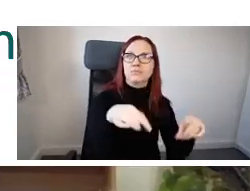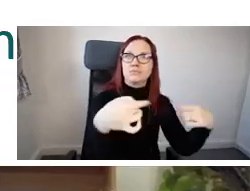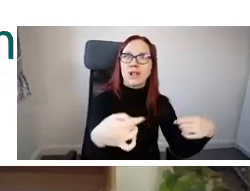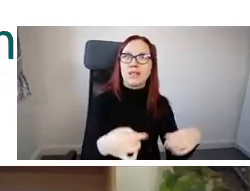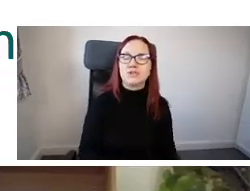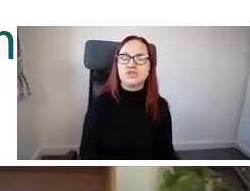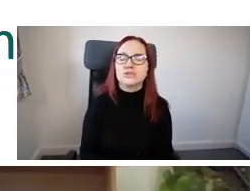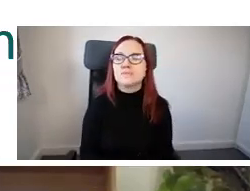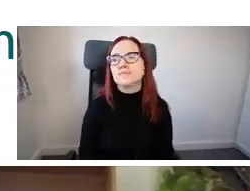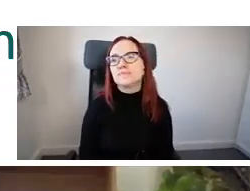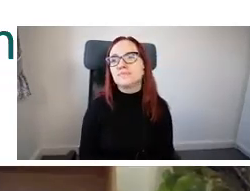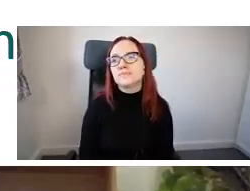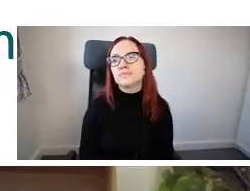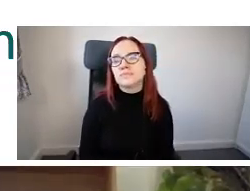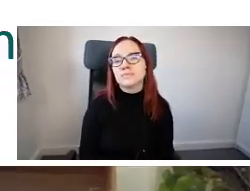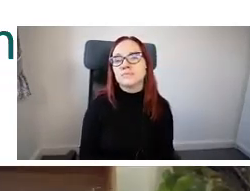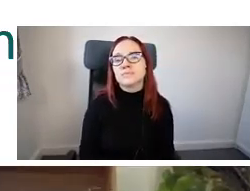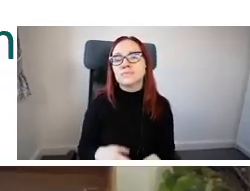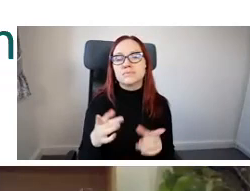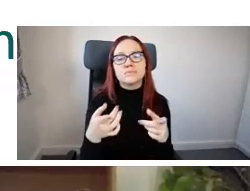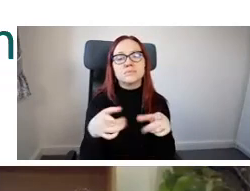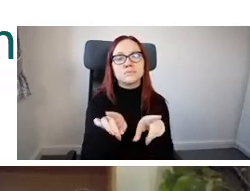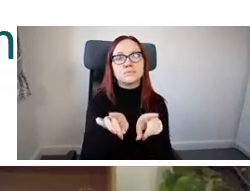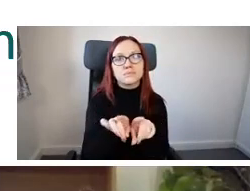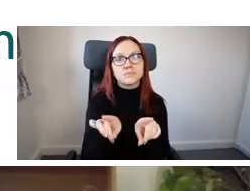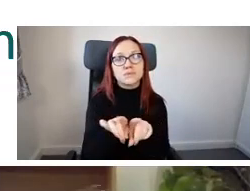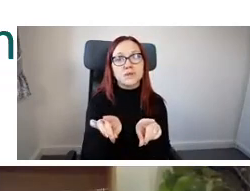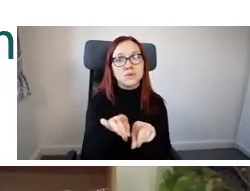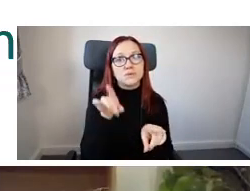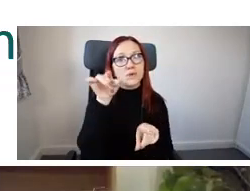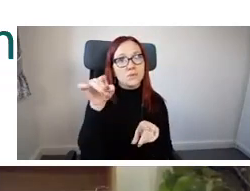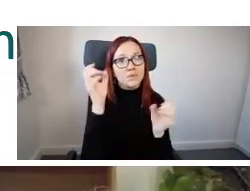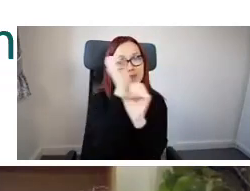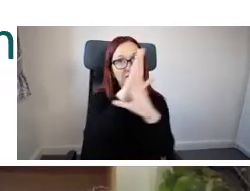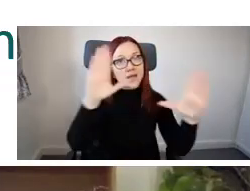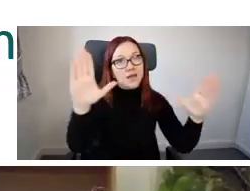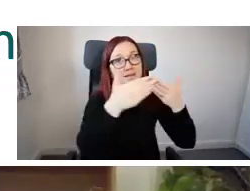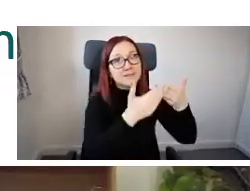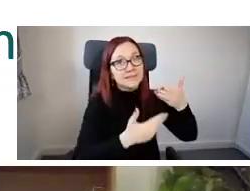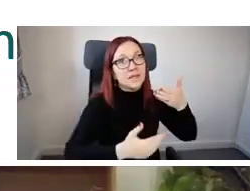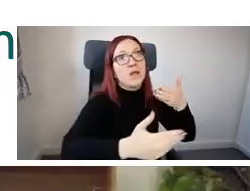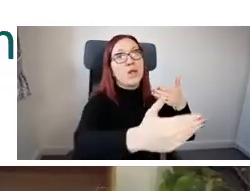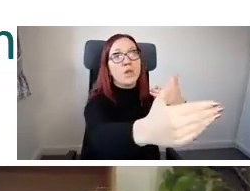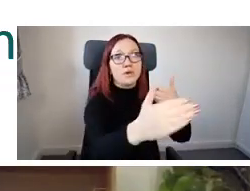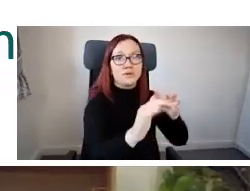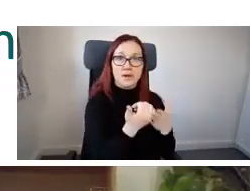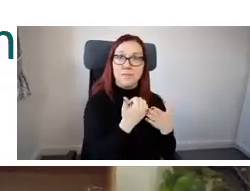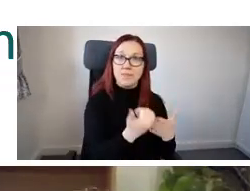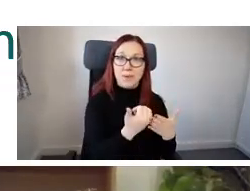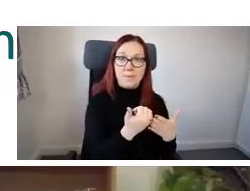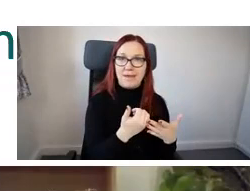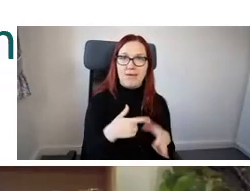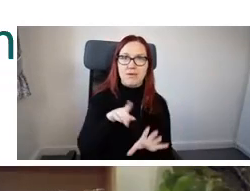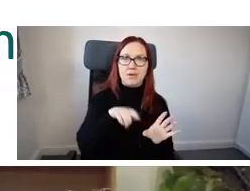In addition to that, there was this idea that the long-term therapy is a period of time that's stretched out in front of